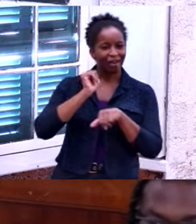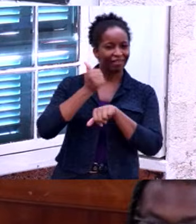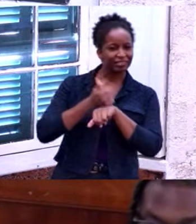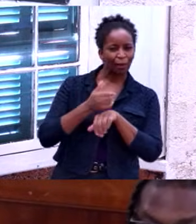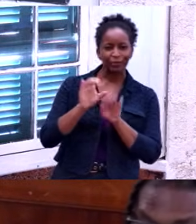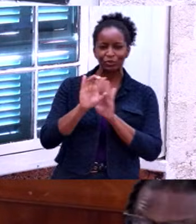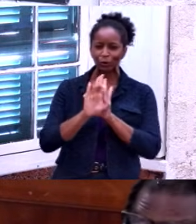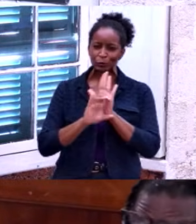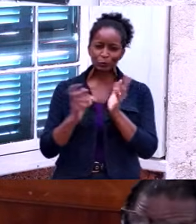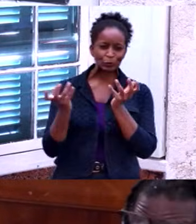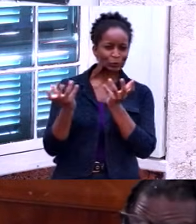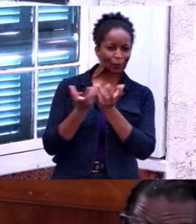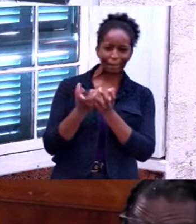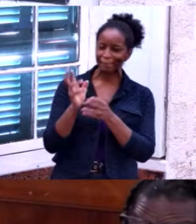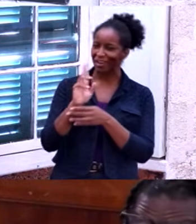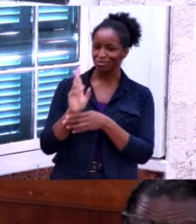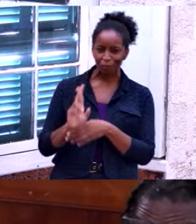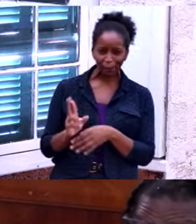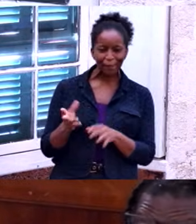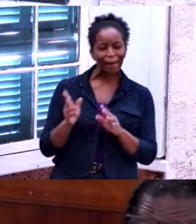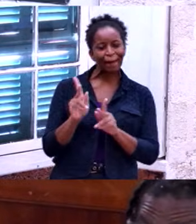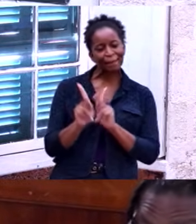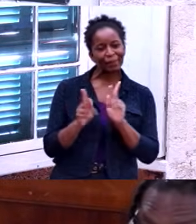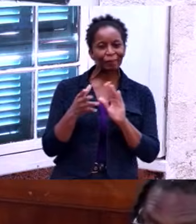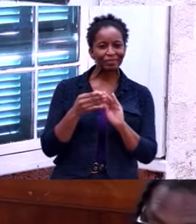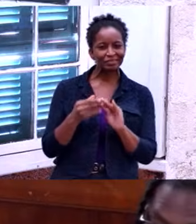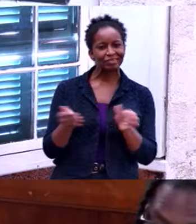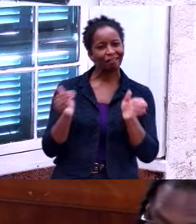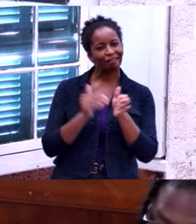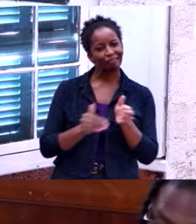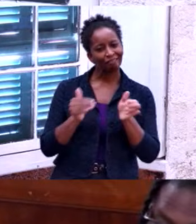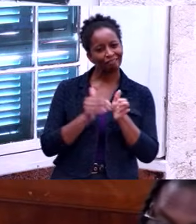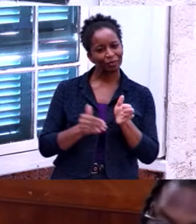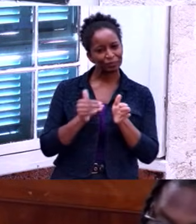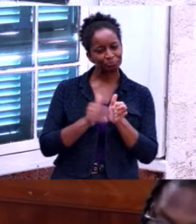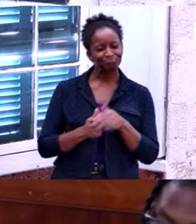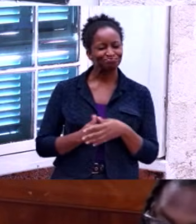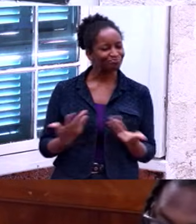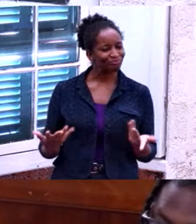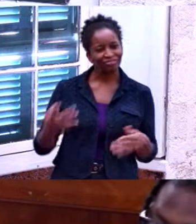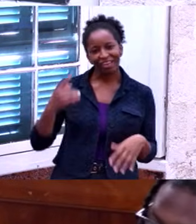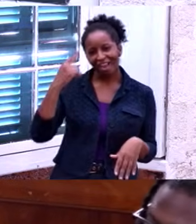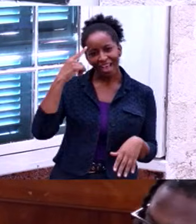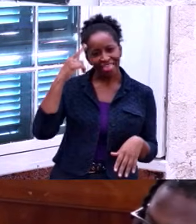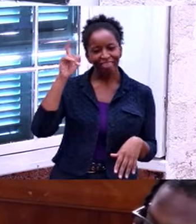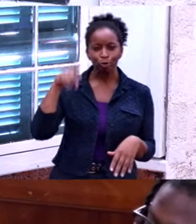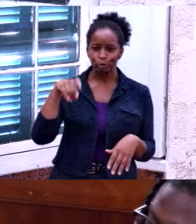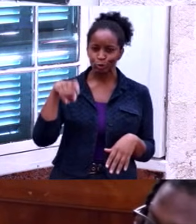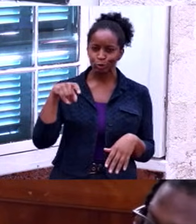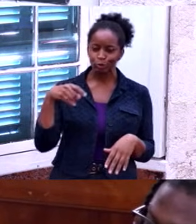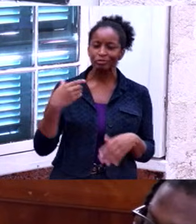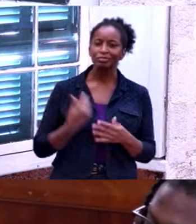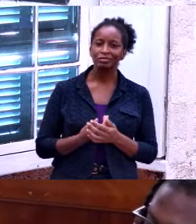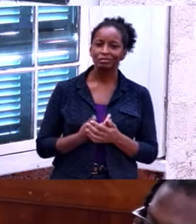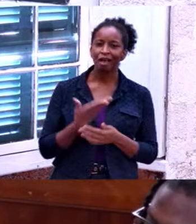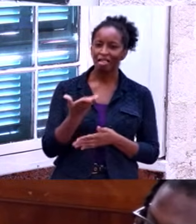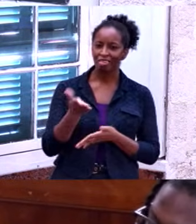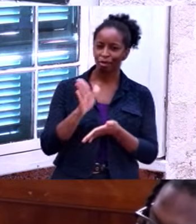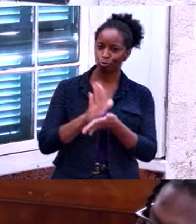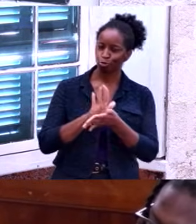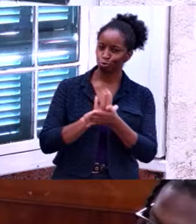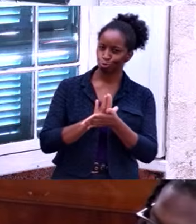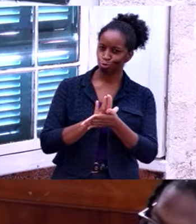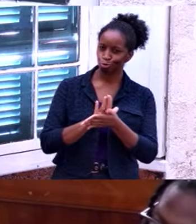think that it is time that we need to return to the teaching of civics and social studies as mandatory